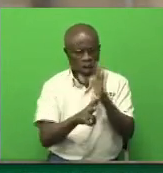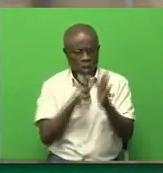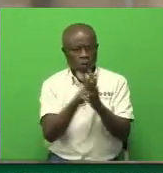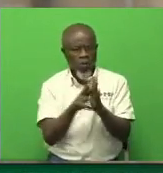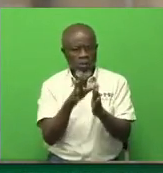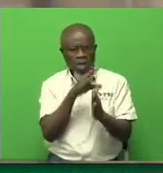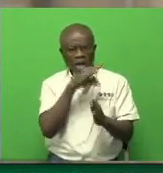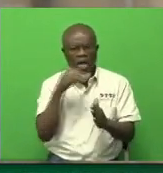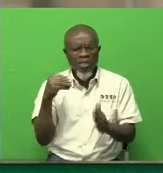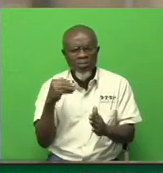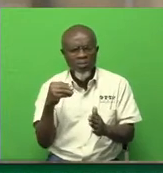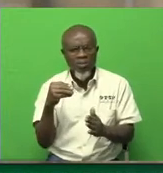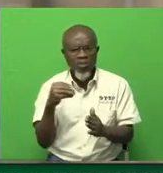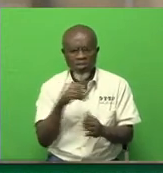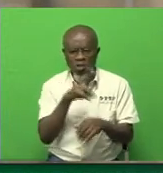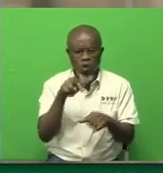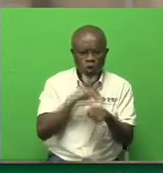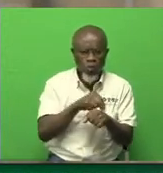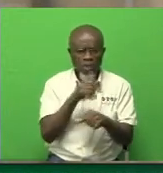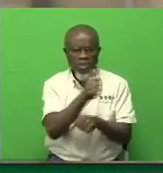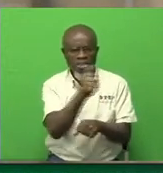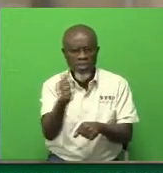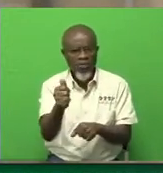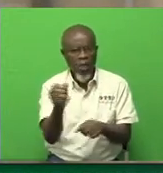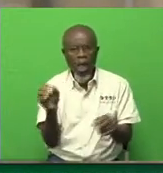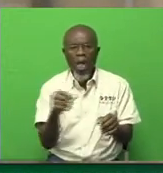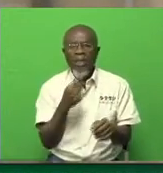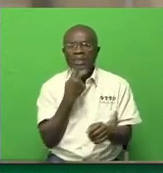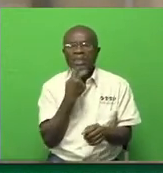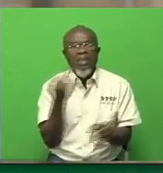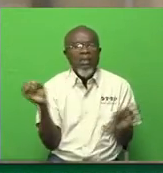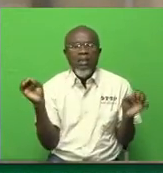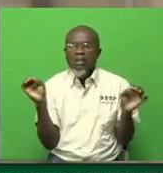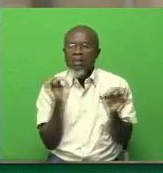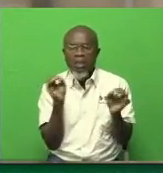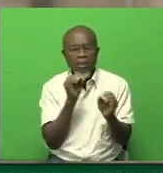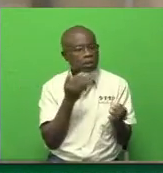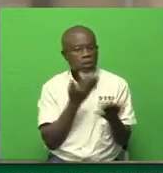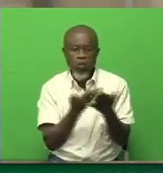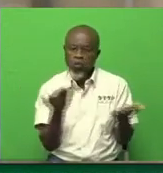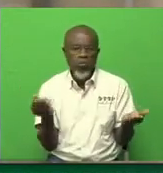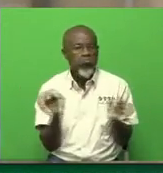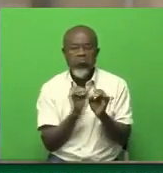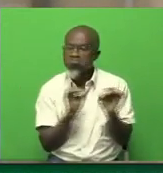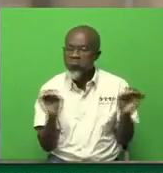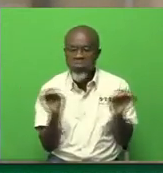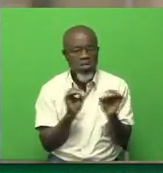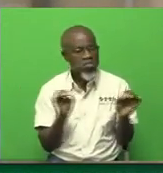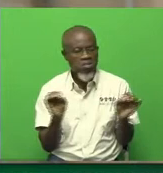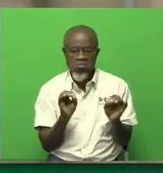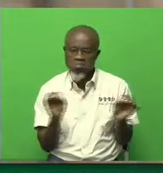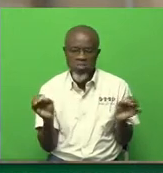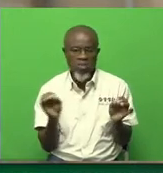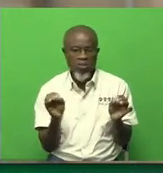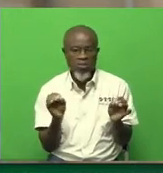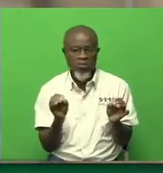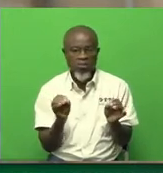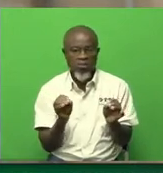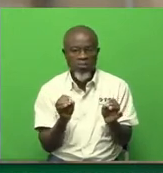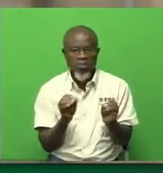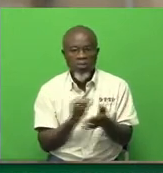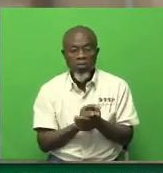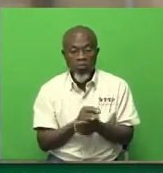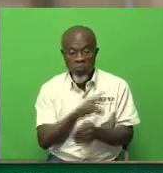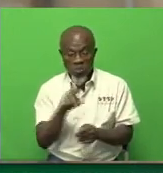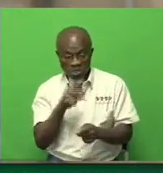and as in her normal self had nothing good to say to the people of Trinidad and Tobago we stood here